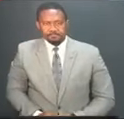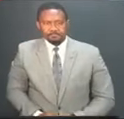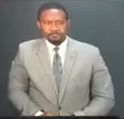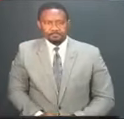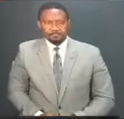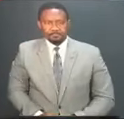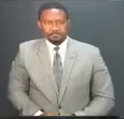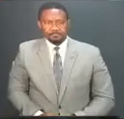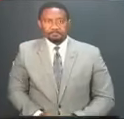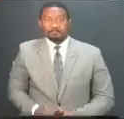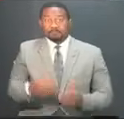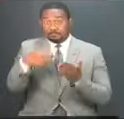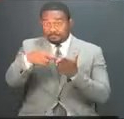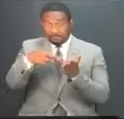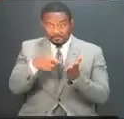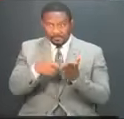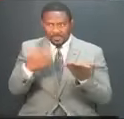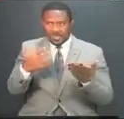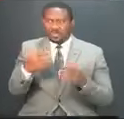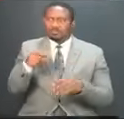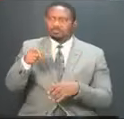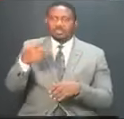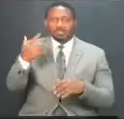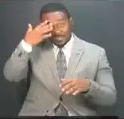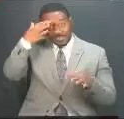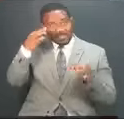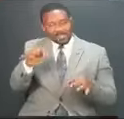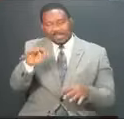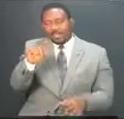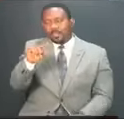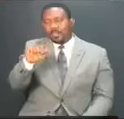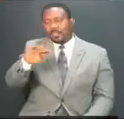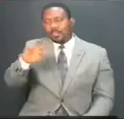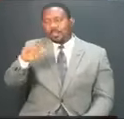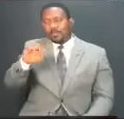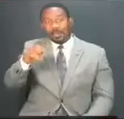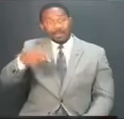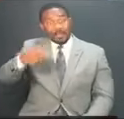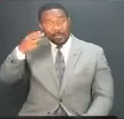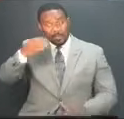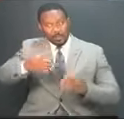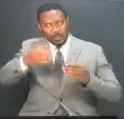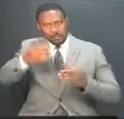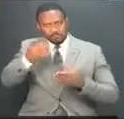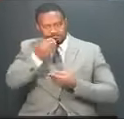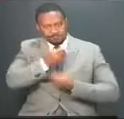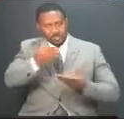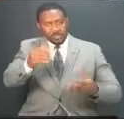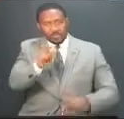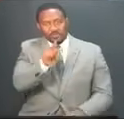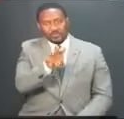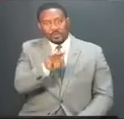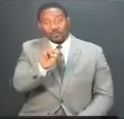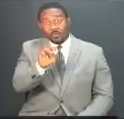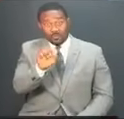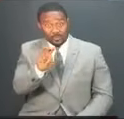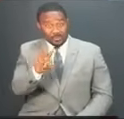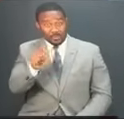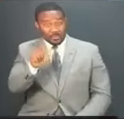the ruling of the Tamale High Court was delivered on 24th November